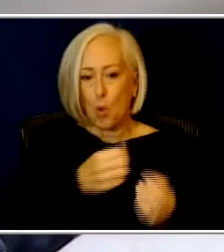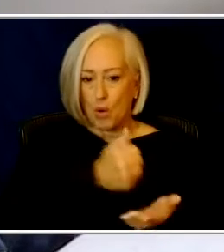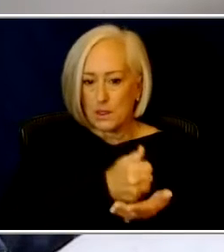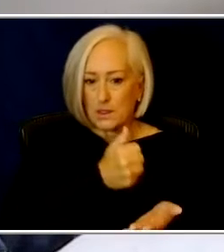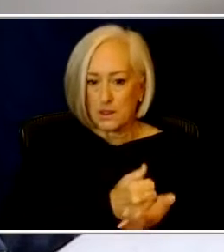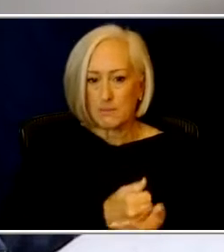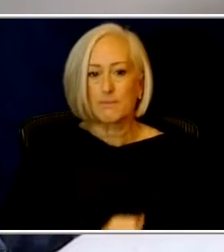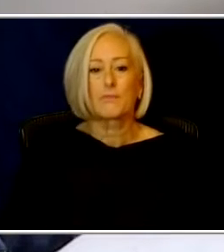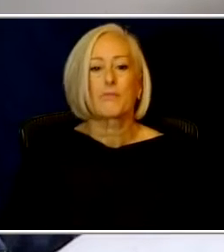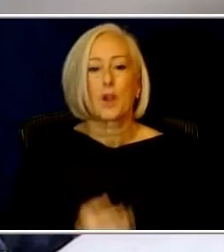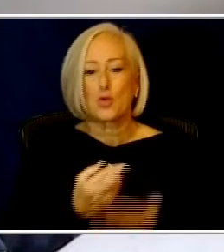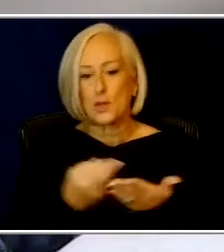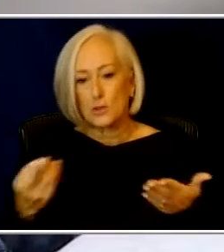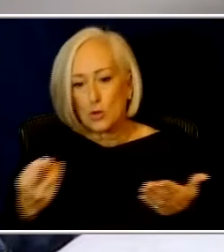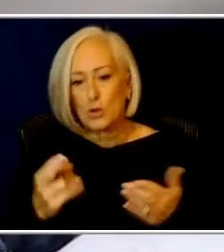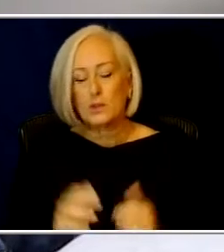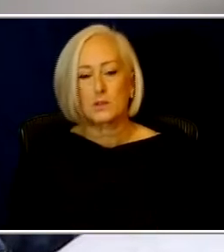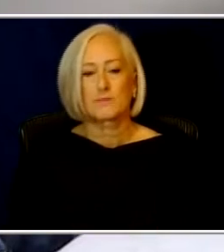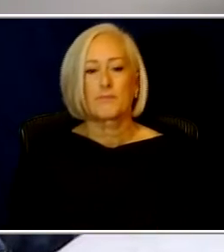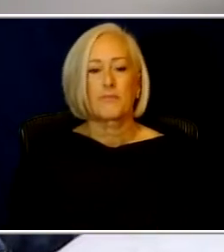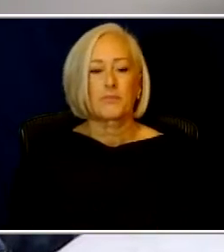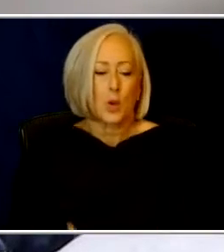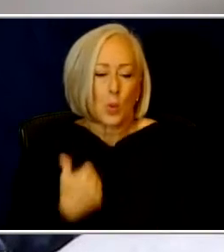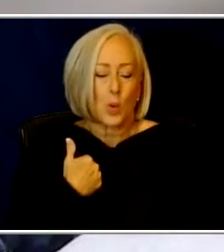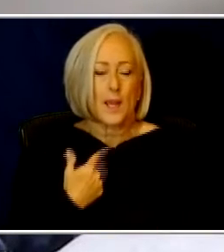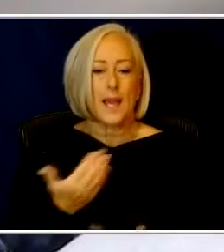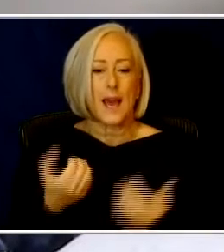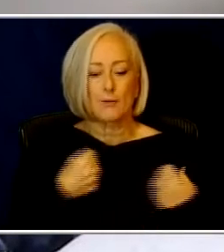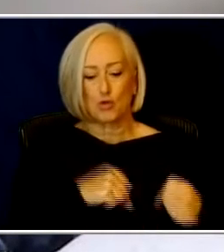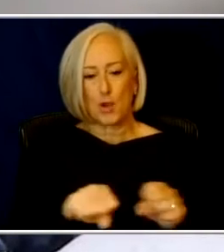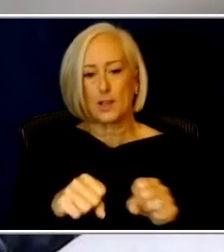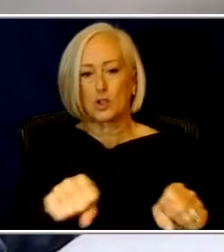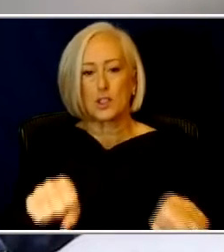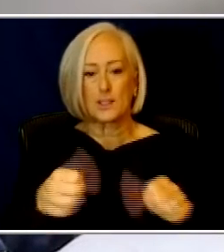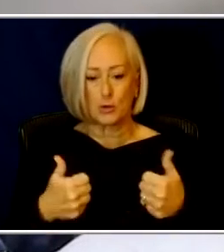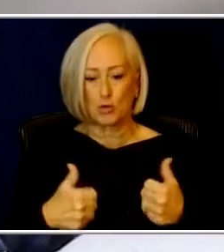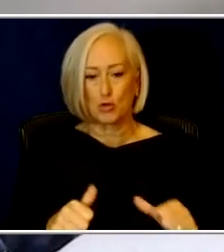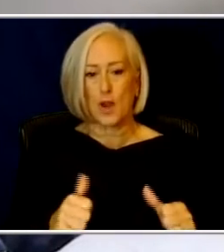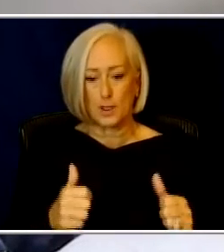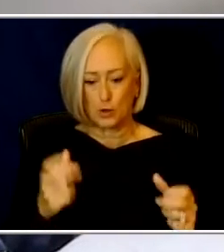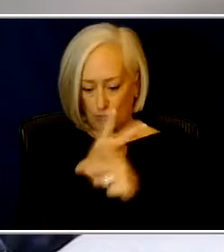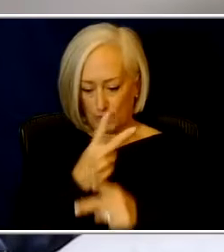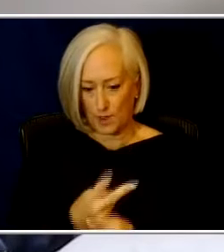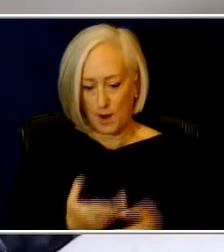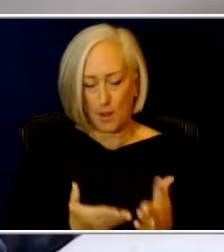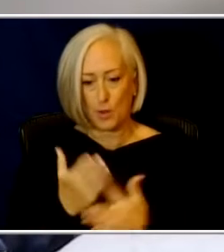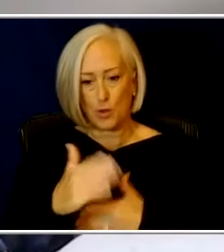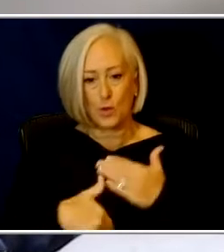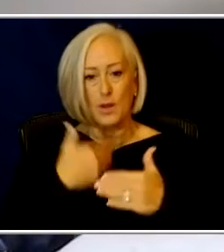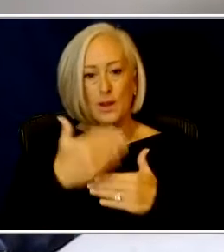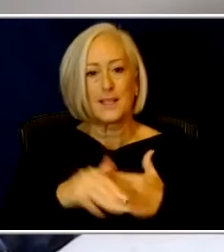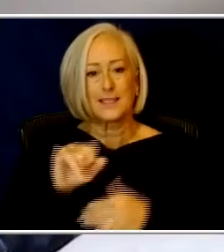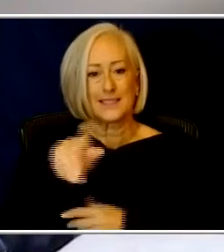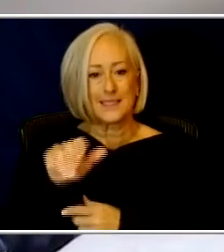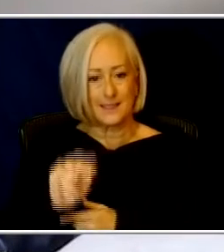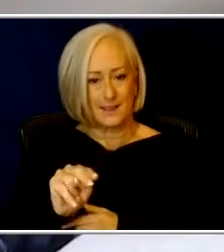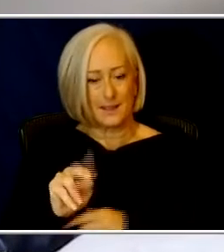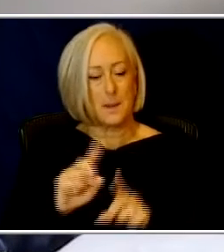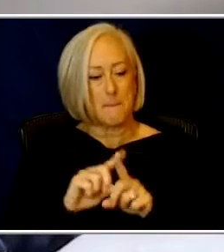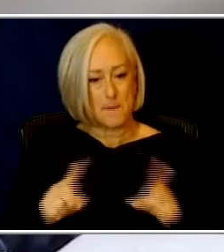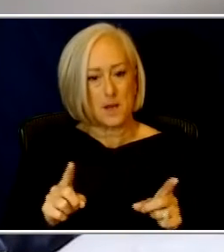obviously strategies in place to try to mitigate that through the upcoming seasons. And we are as well